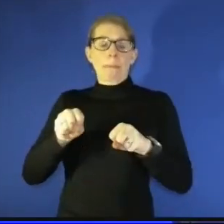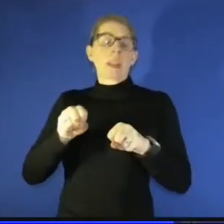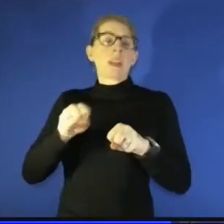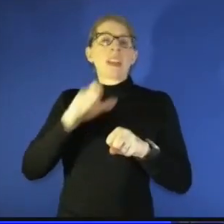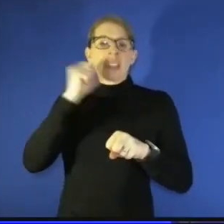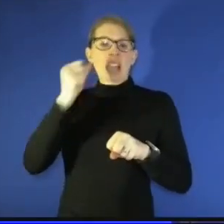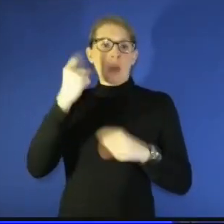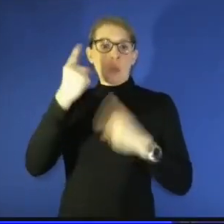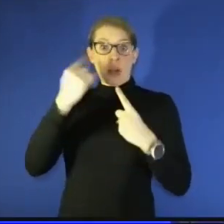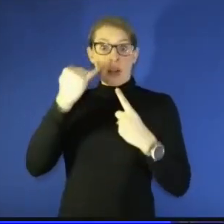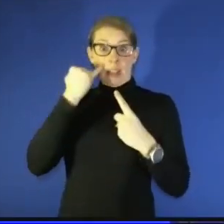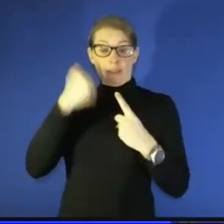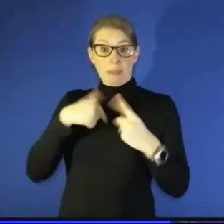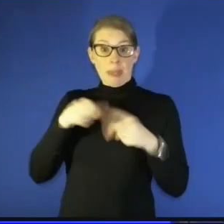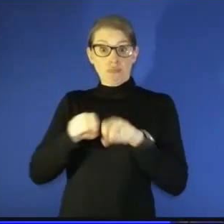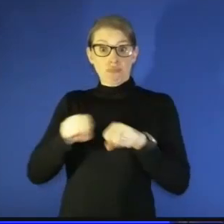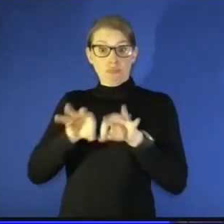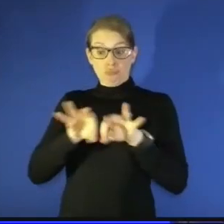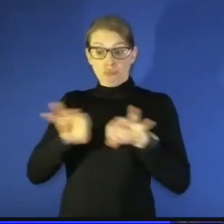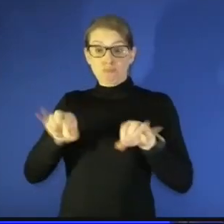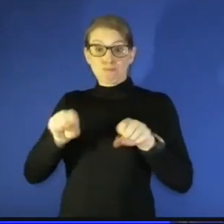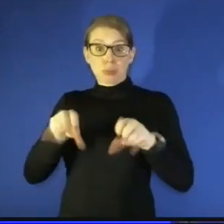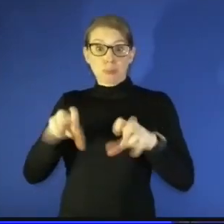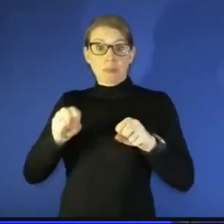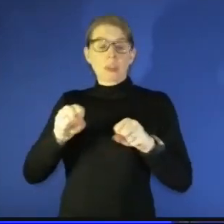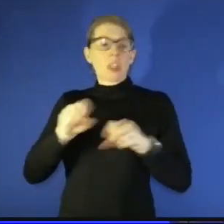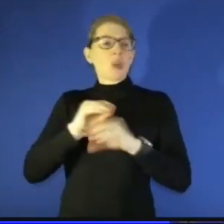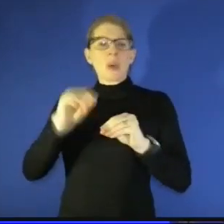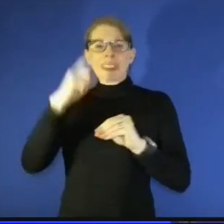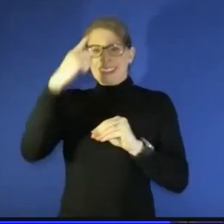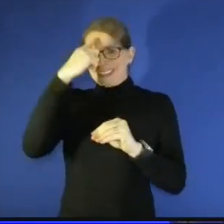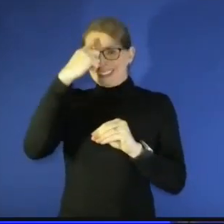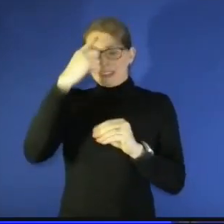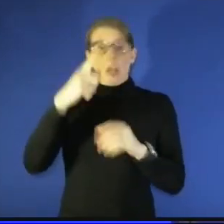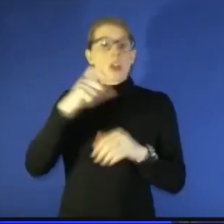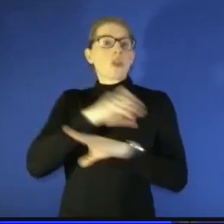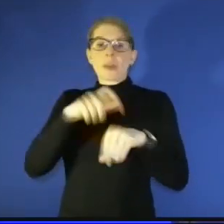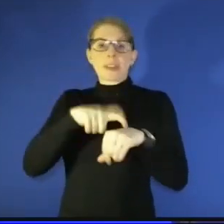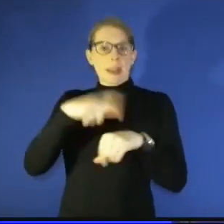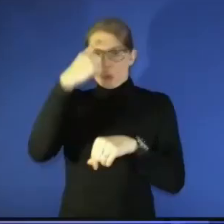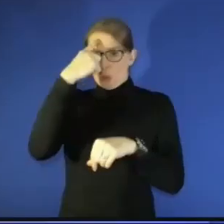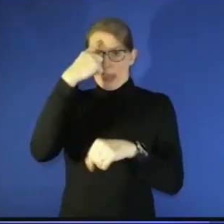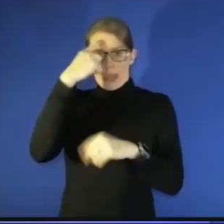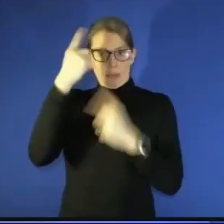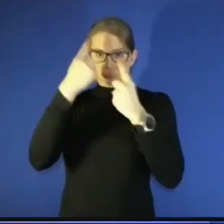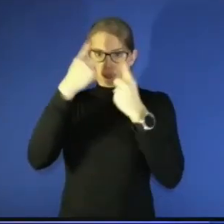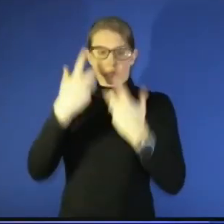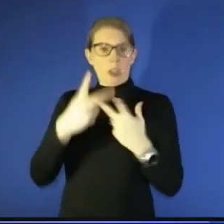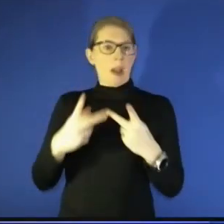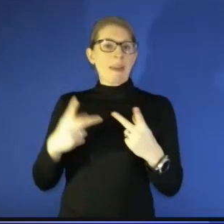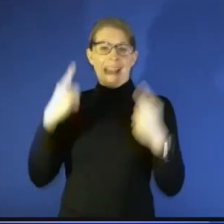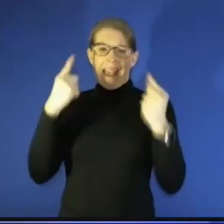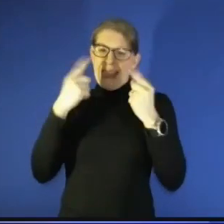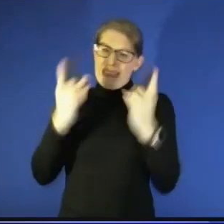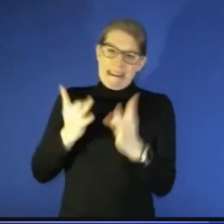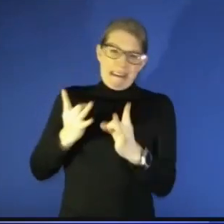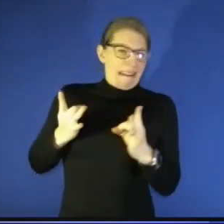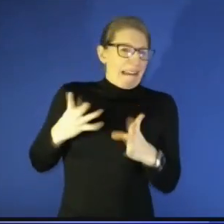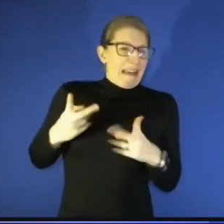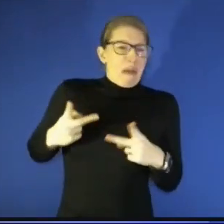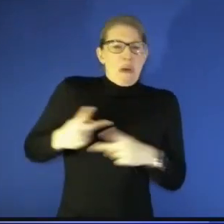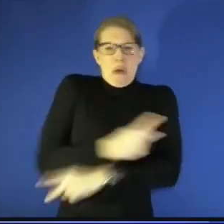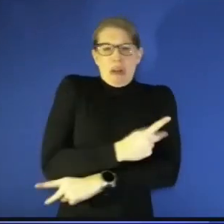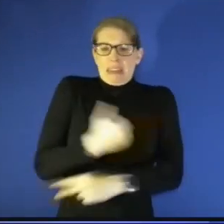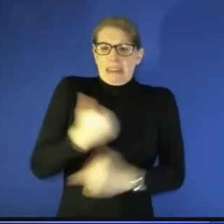an aneurysm? You won't have time to have that consideration. Aneurysm causes the worst headache you've ever had in your life with